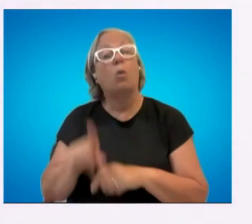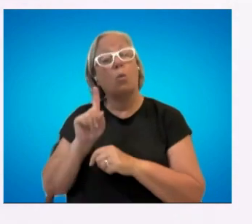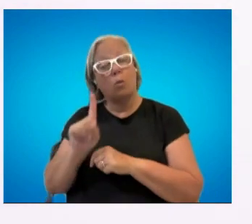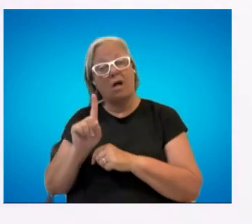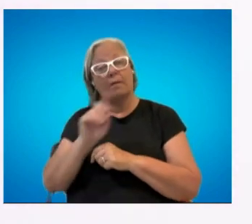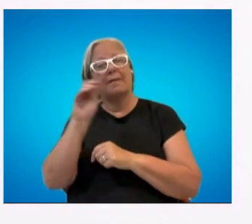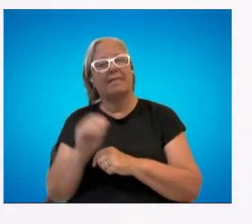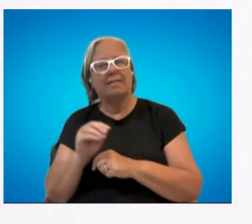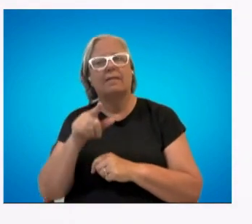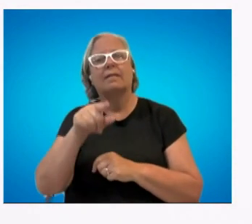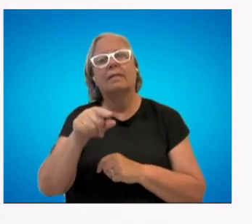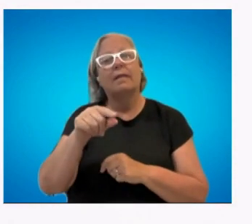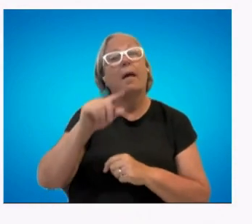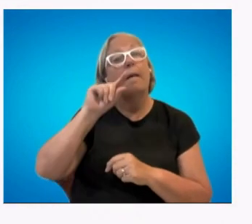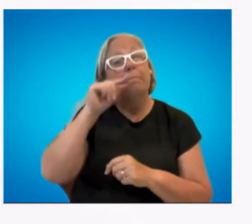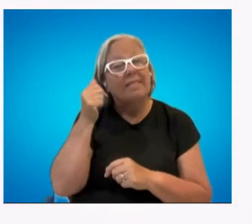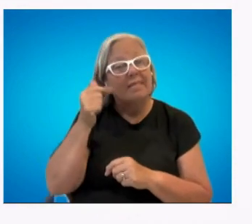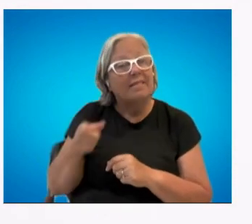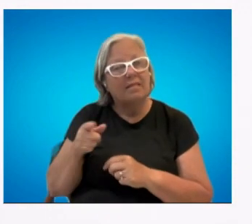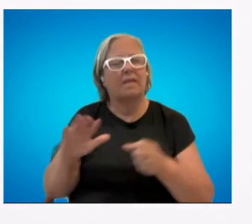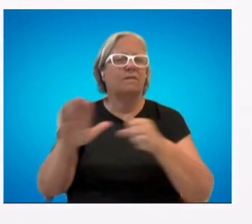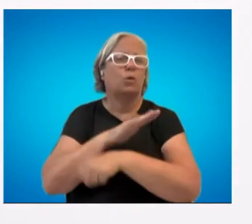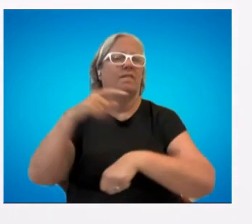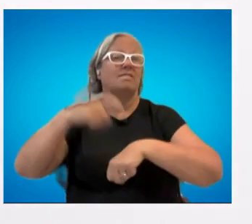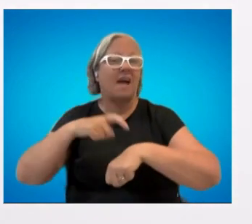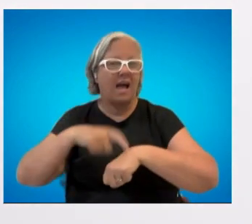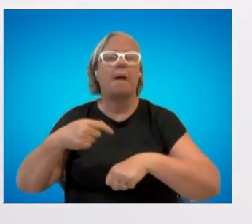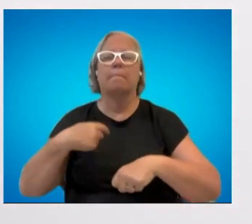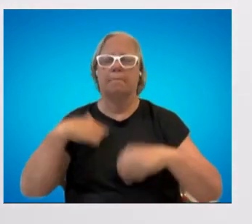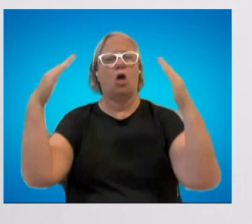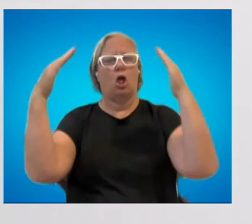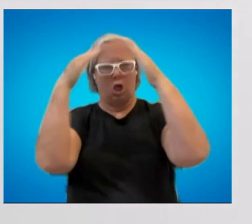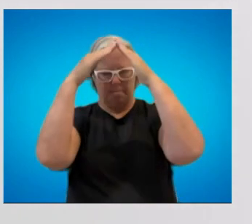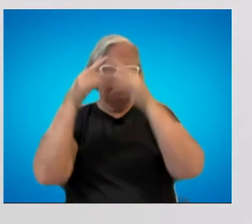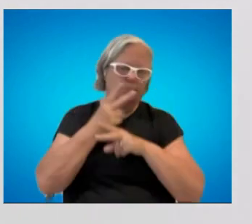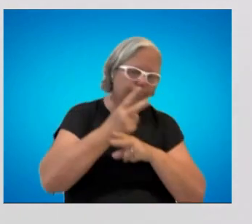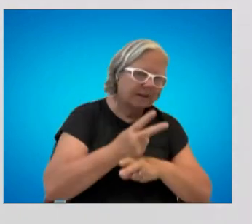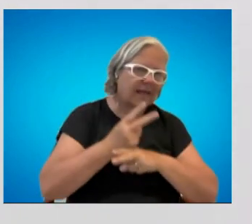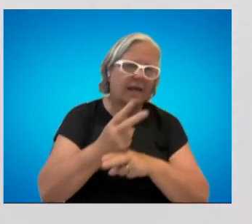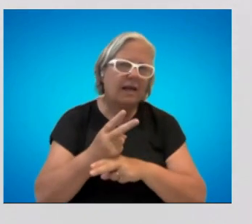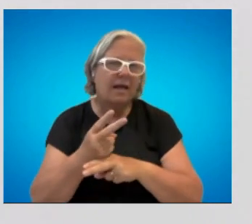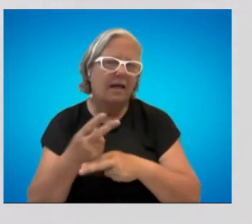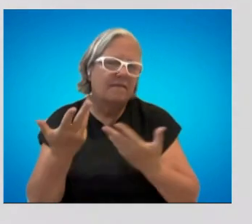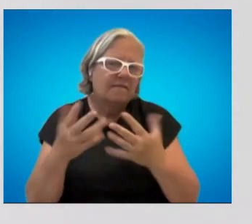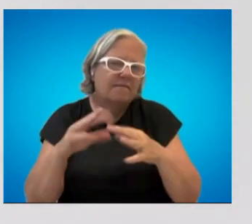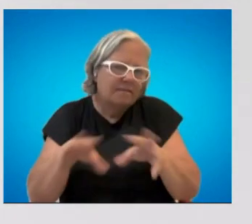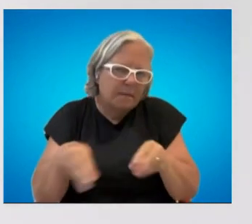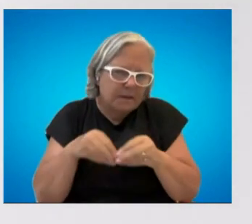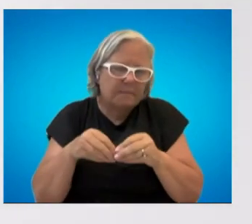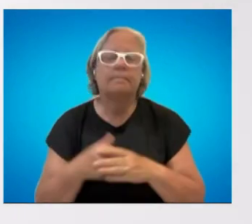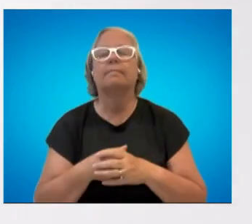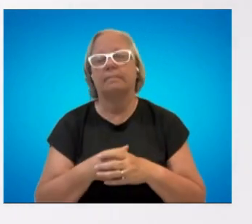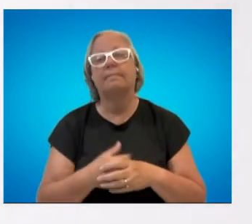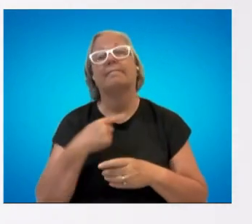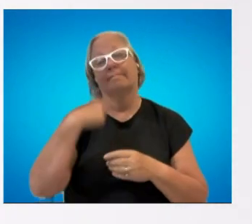are full-time stay-at-home parents. And when it comes to long-term care, we see